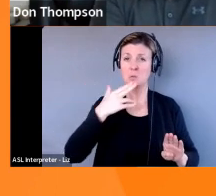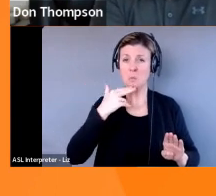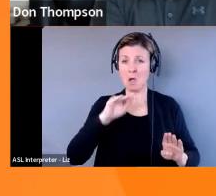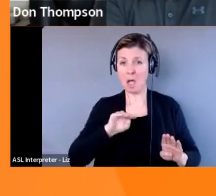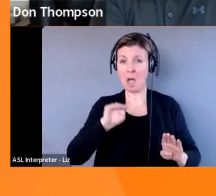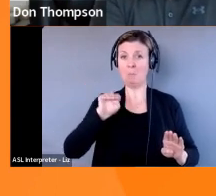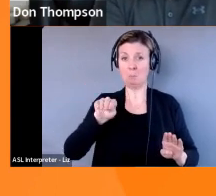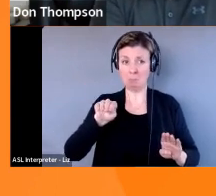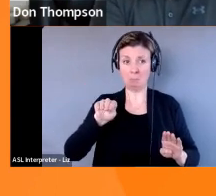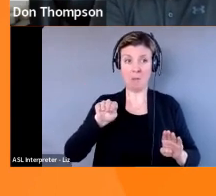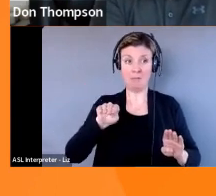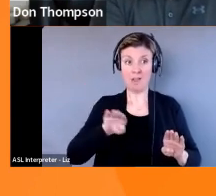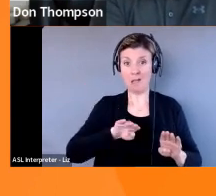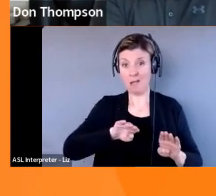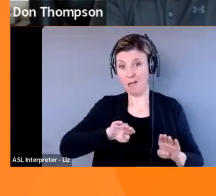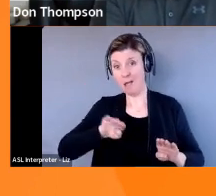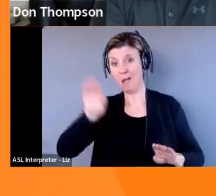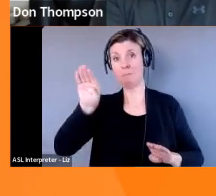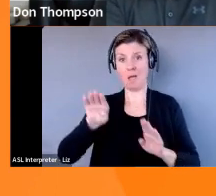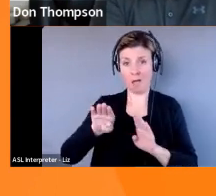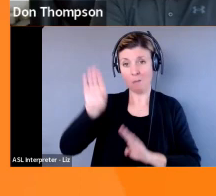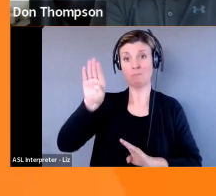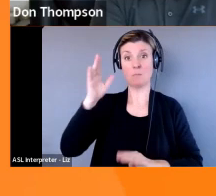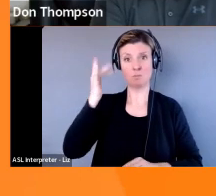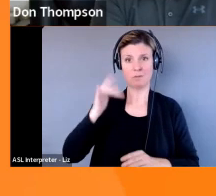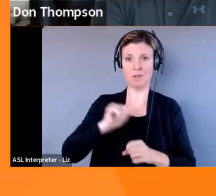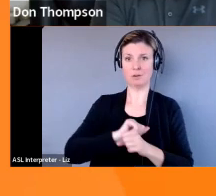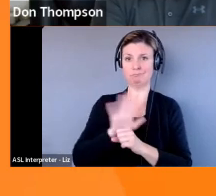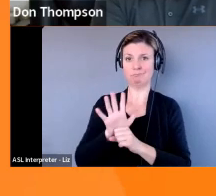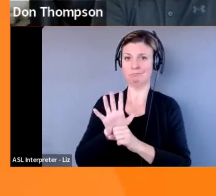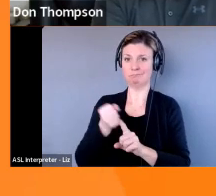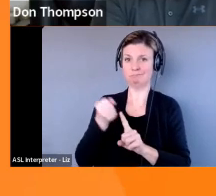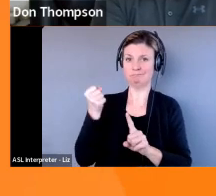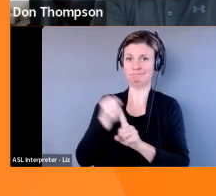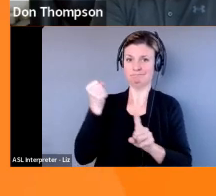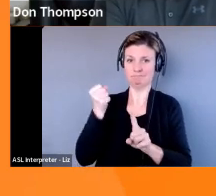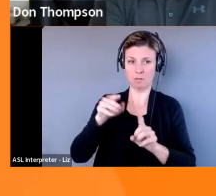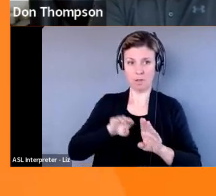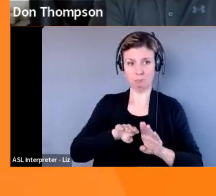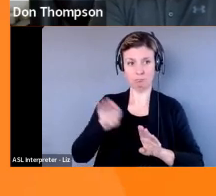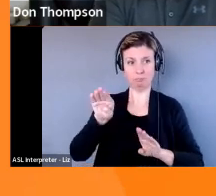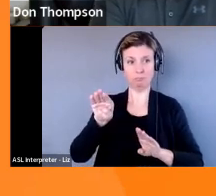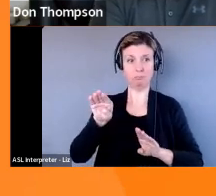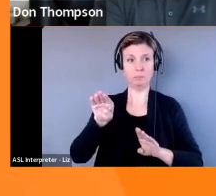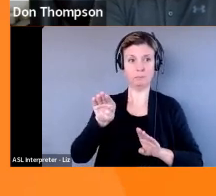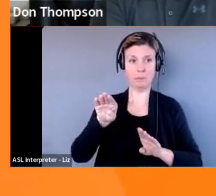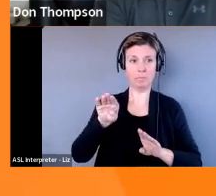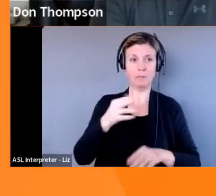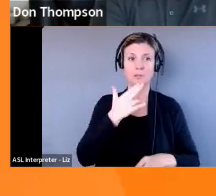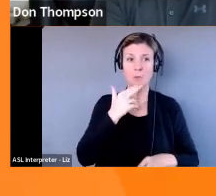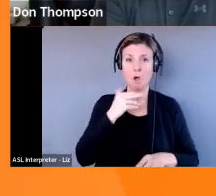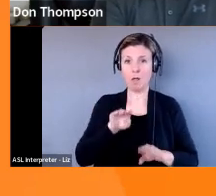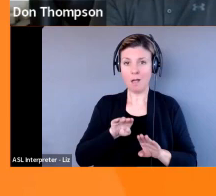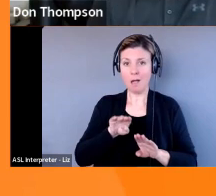from COVID that we see. And we see the change not as big, okay, in terms of projected growth, but this bump,